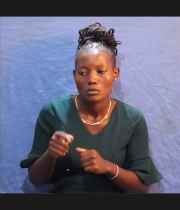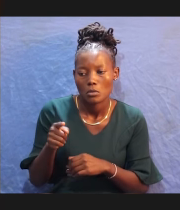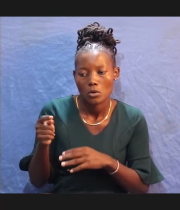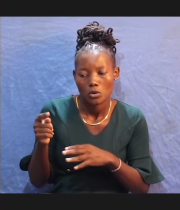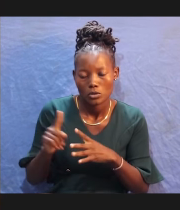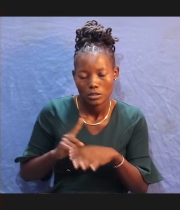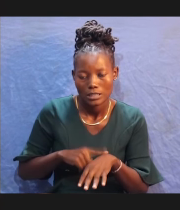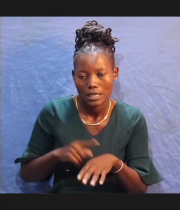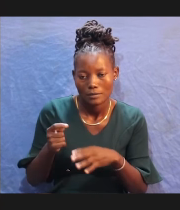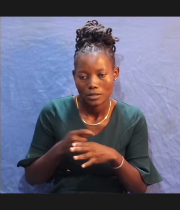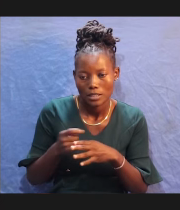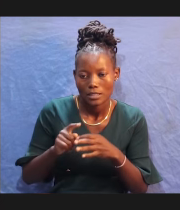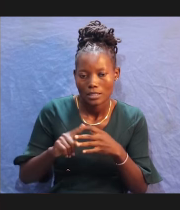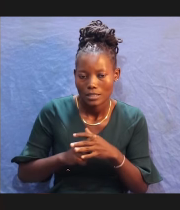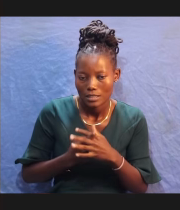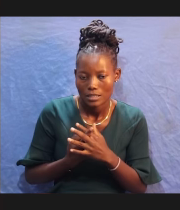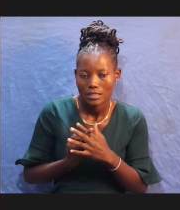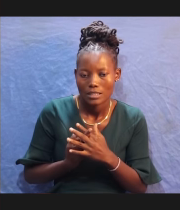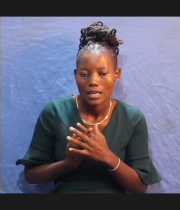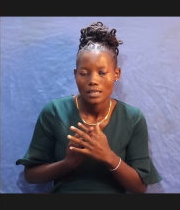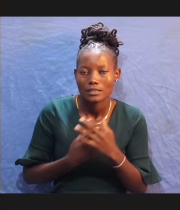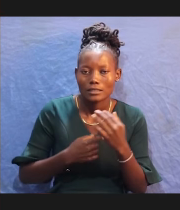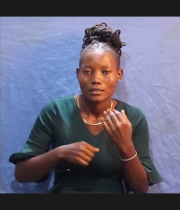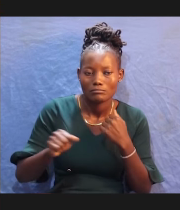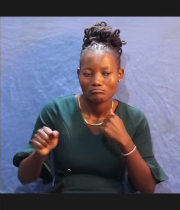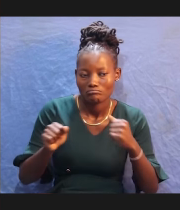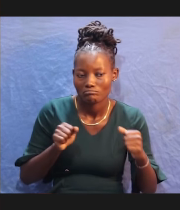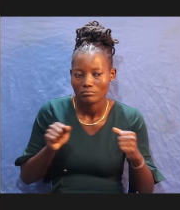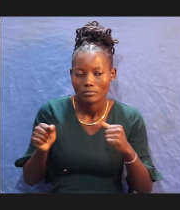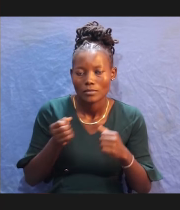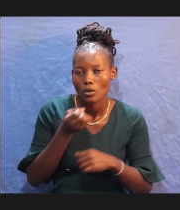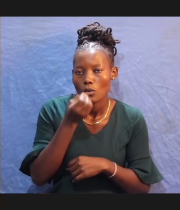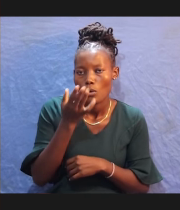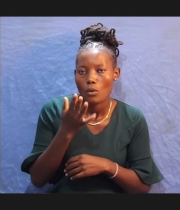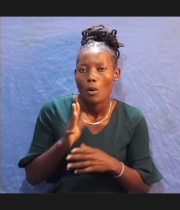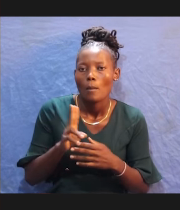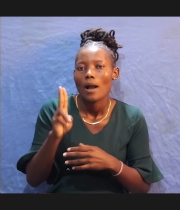starts, warm them up together, do the warming up together, and then